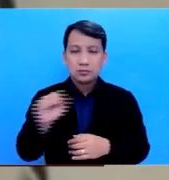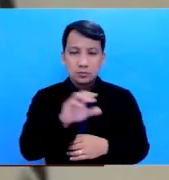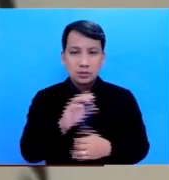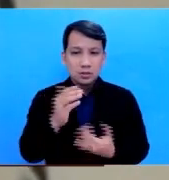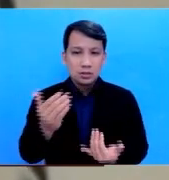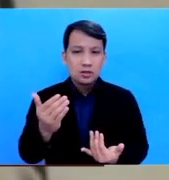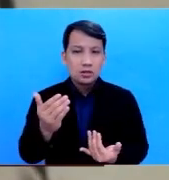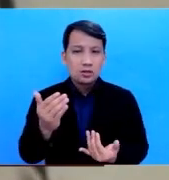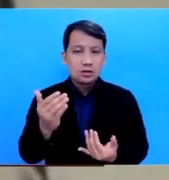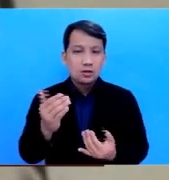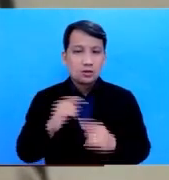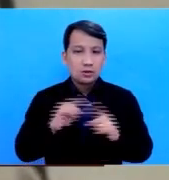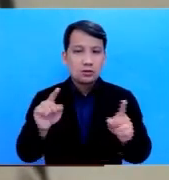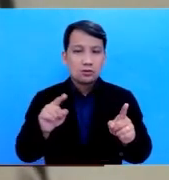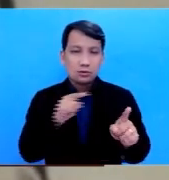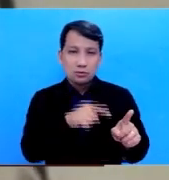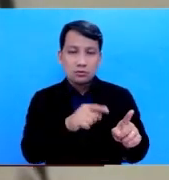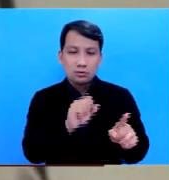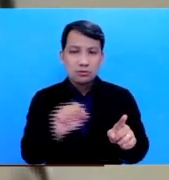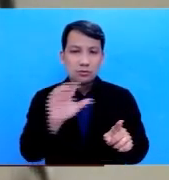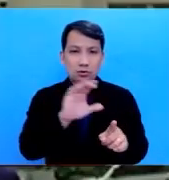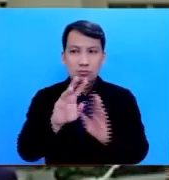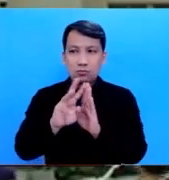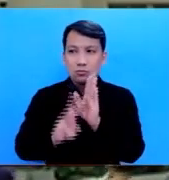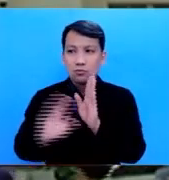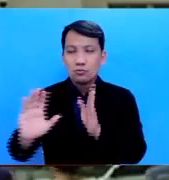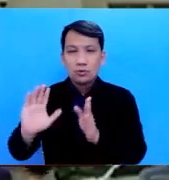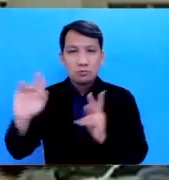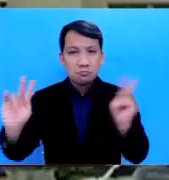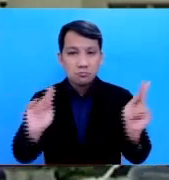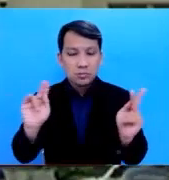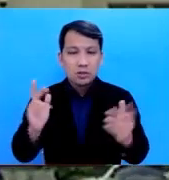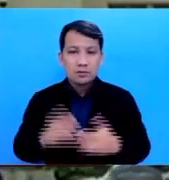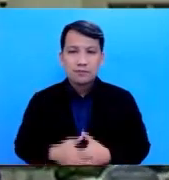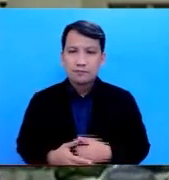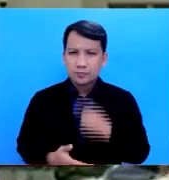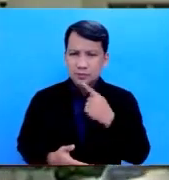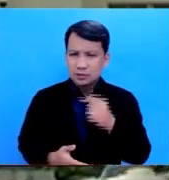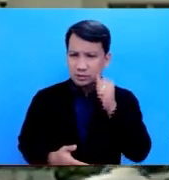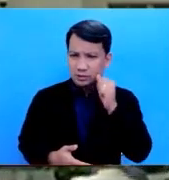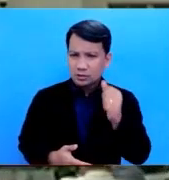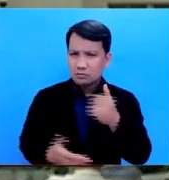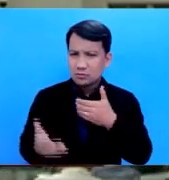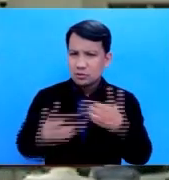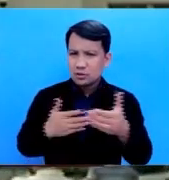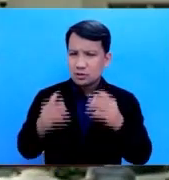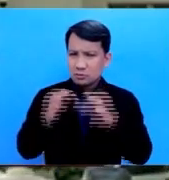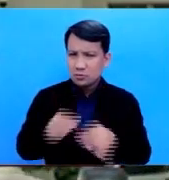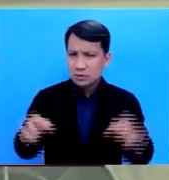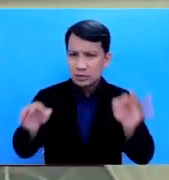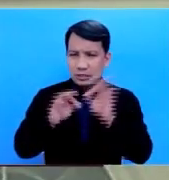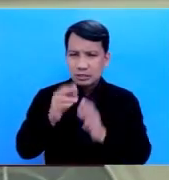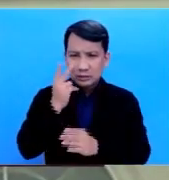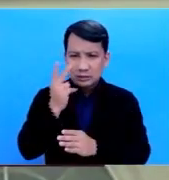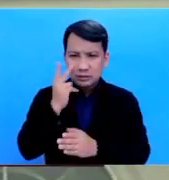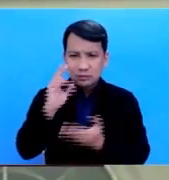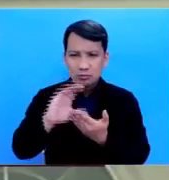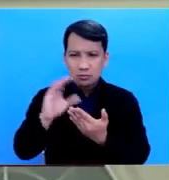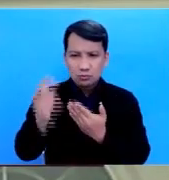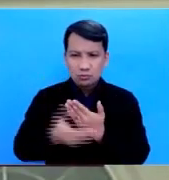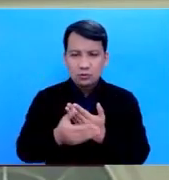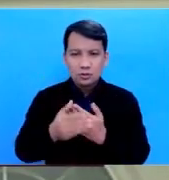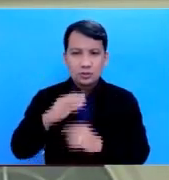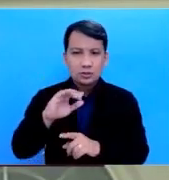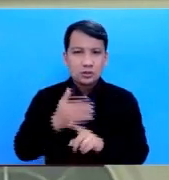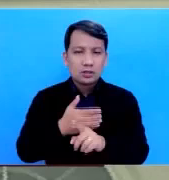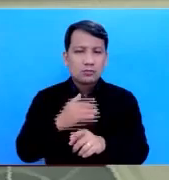has deferred to the will of the people. Sabi pa ni Agabin, dapat ding tingnan ang court calendar. Sa June 14 pa